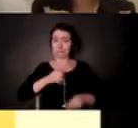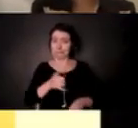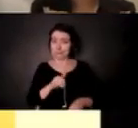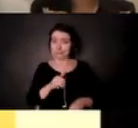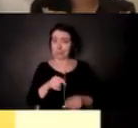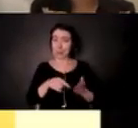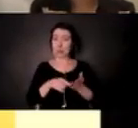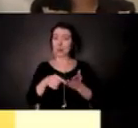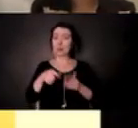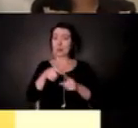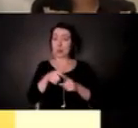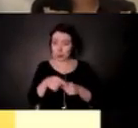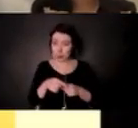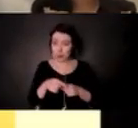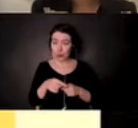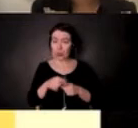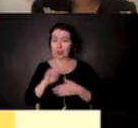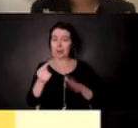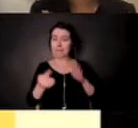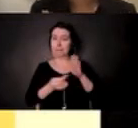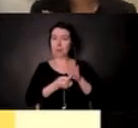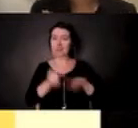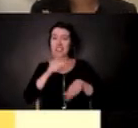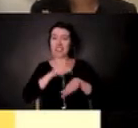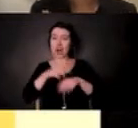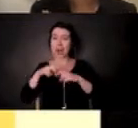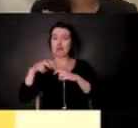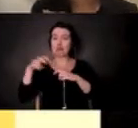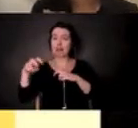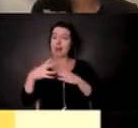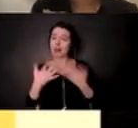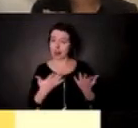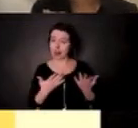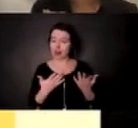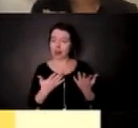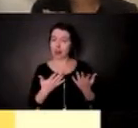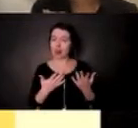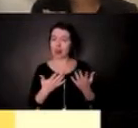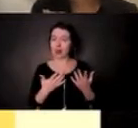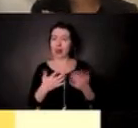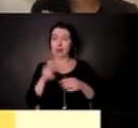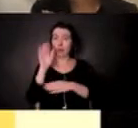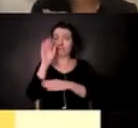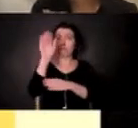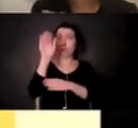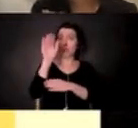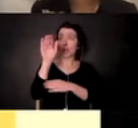of time travel in us reconceiving, not just looking to the future but looking to the past at the same time. So